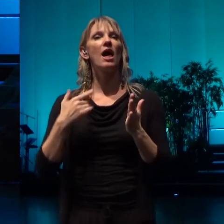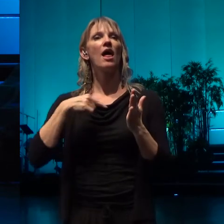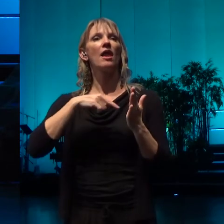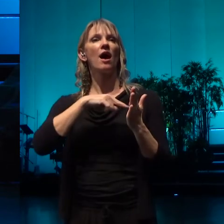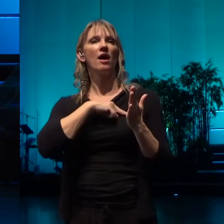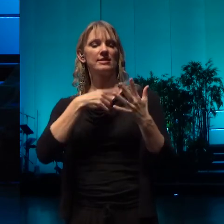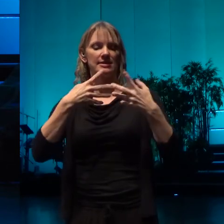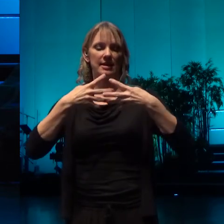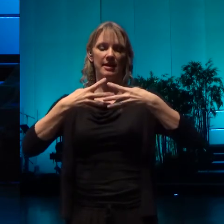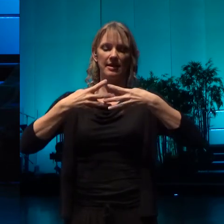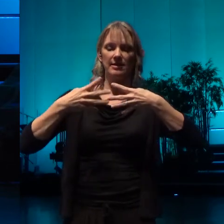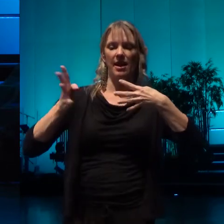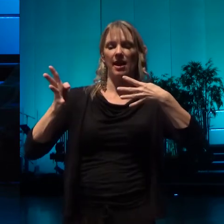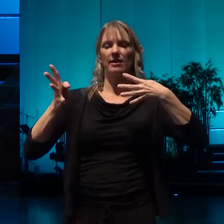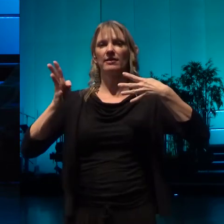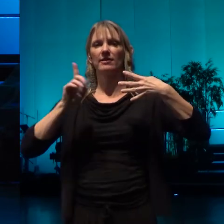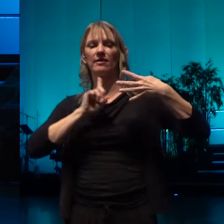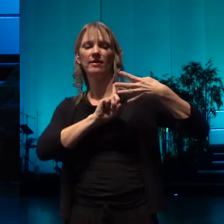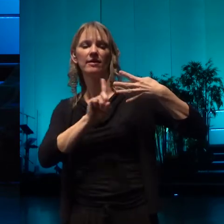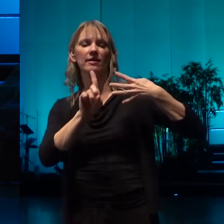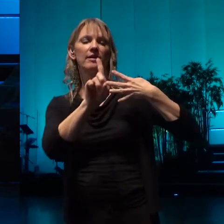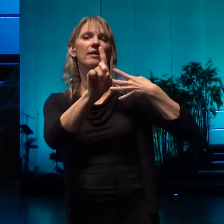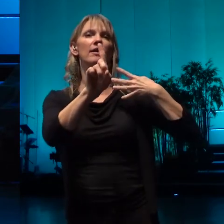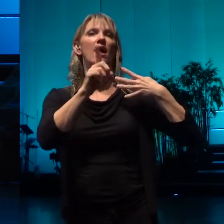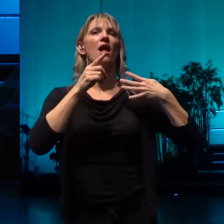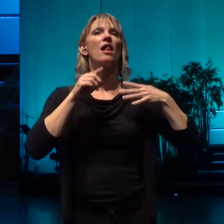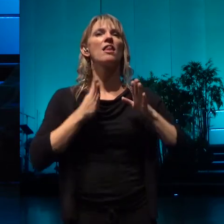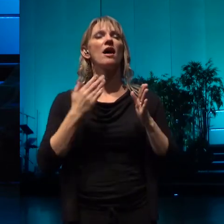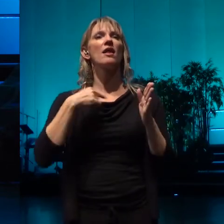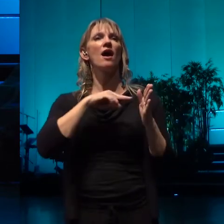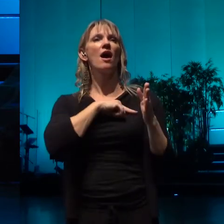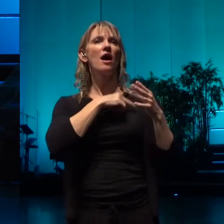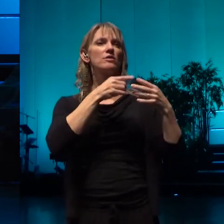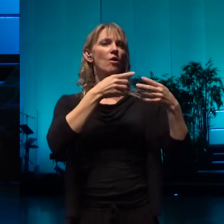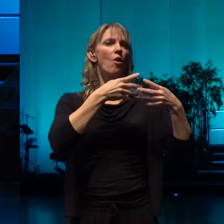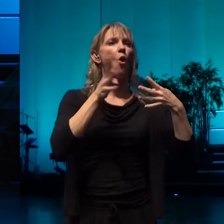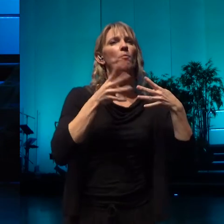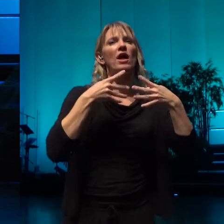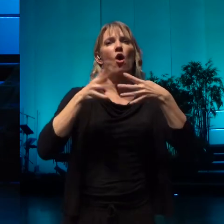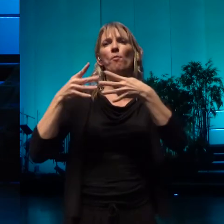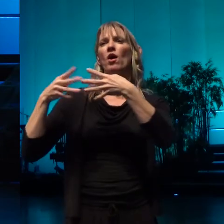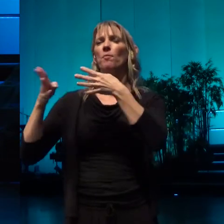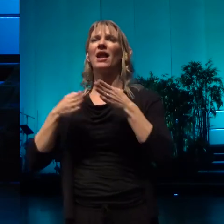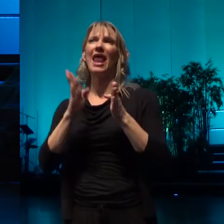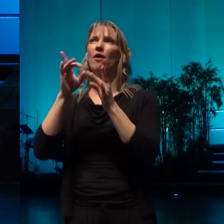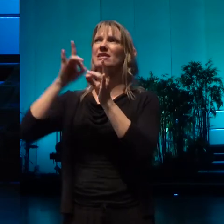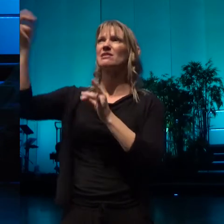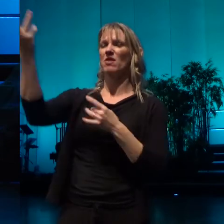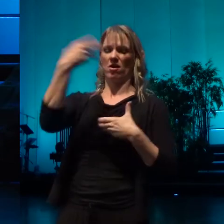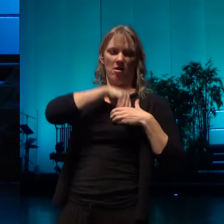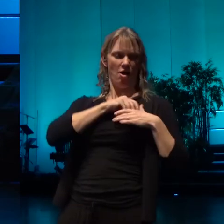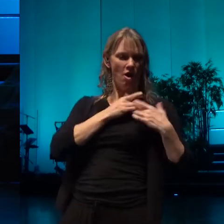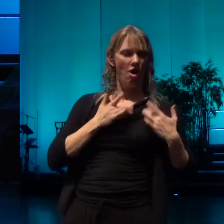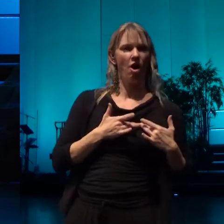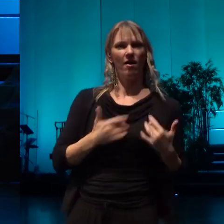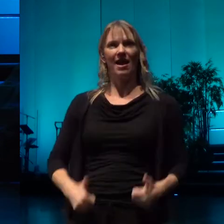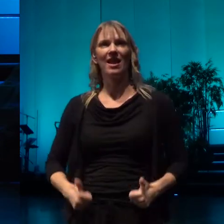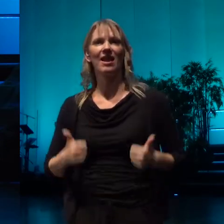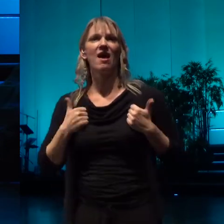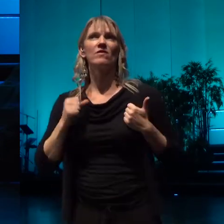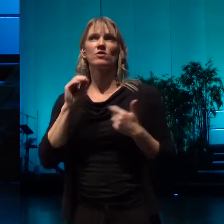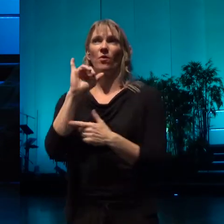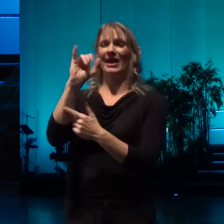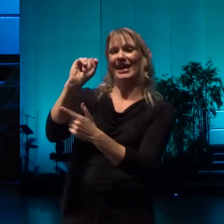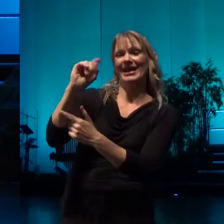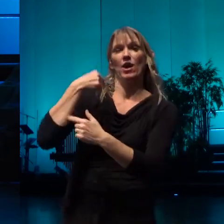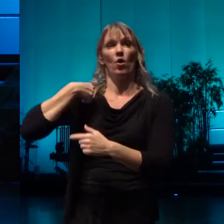through the gate. May we open the gates and allow that Spirit into our own heart and our own life so that it and